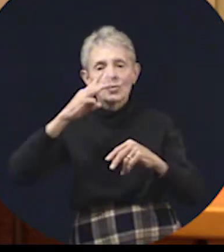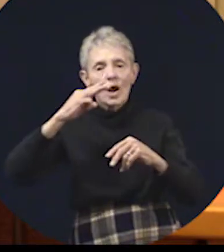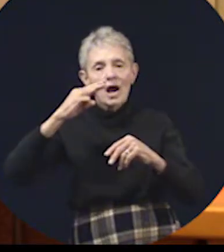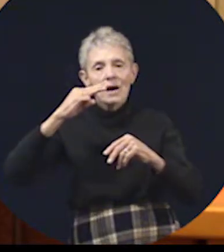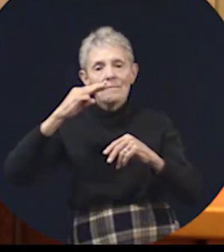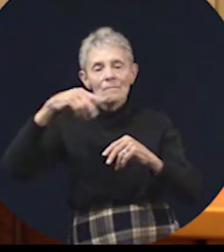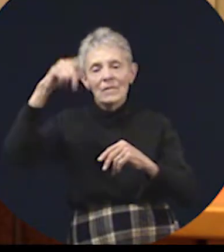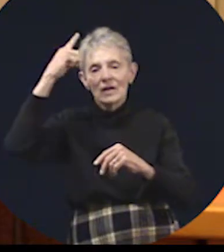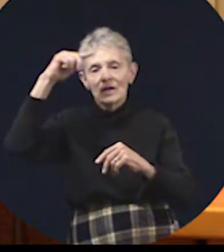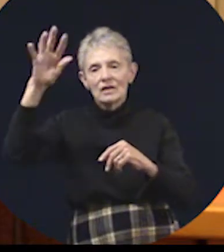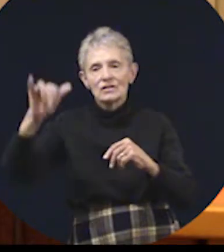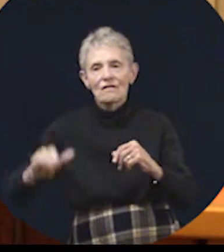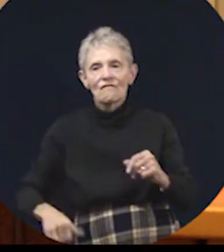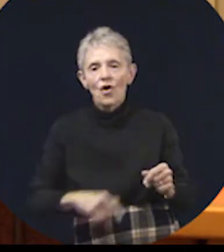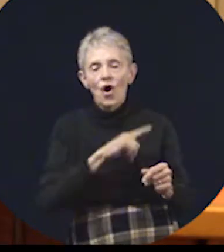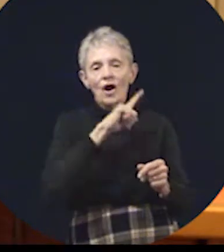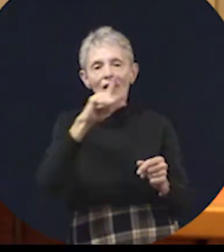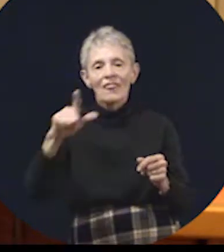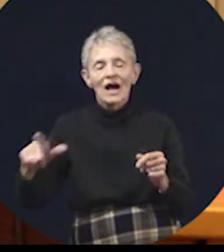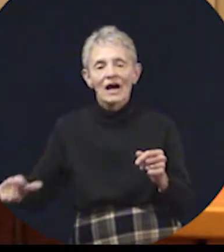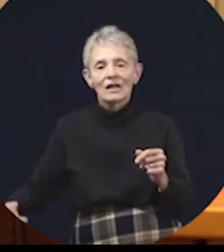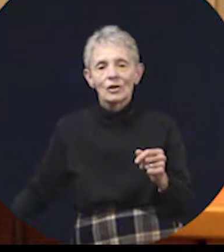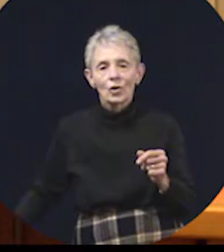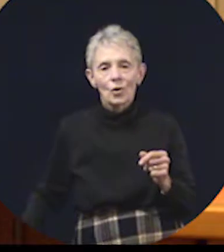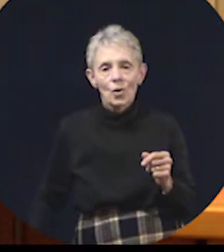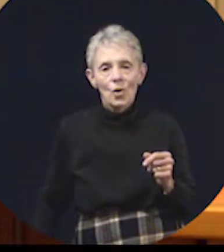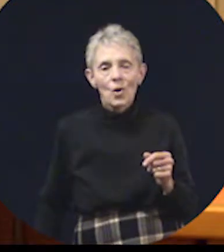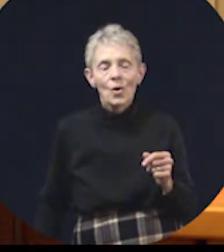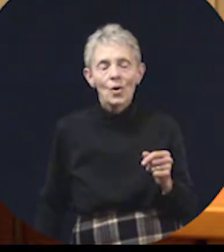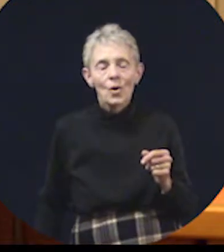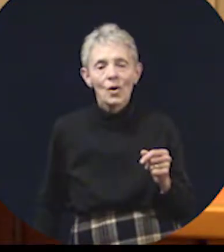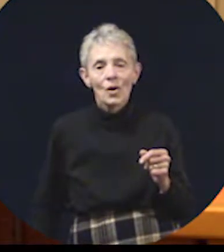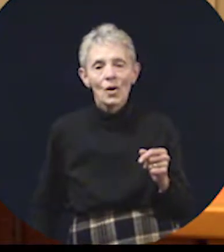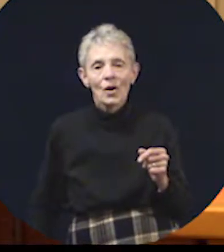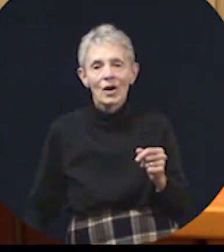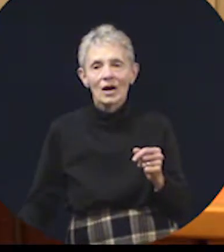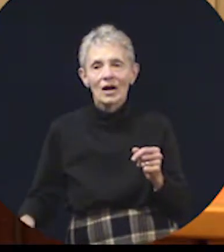of trumpets for the